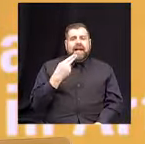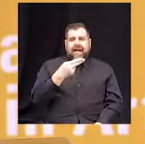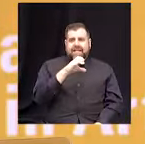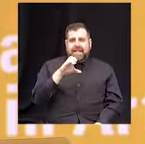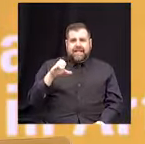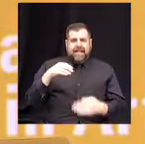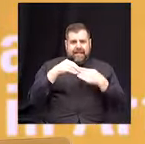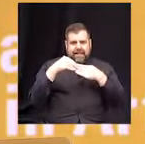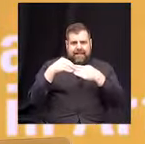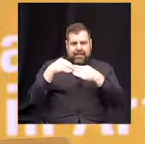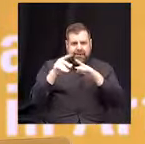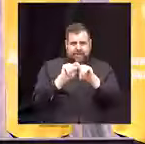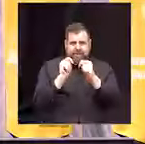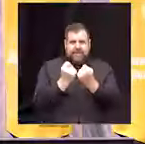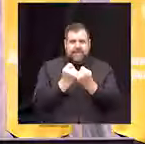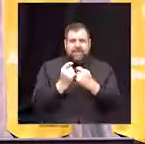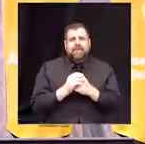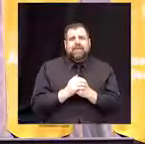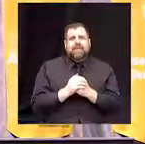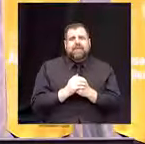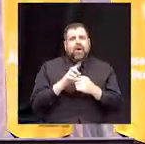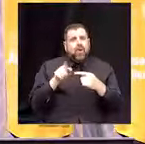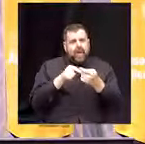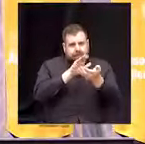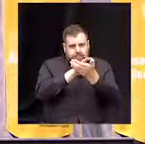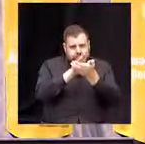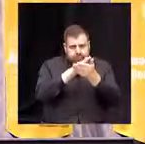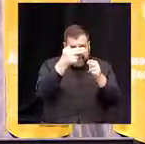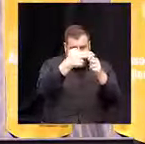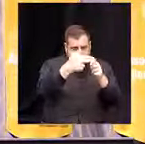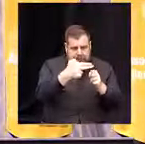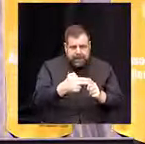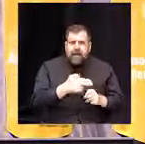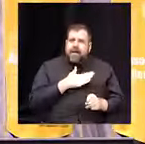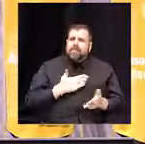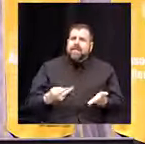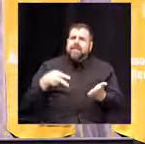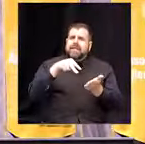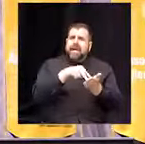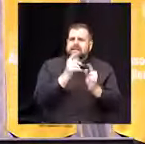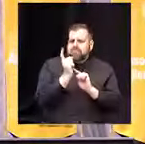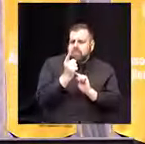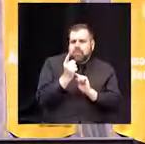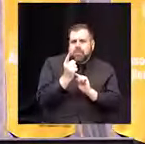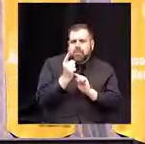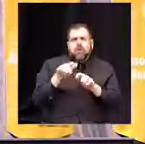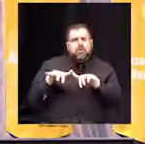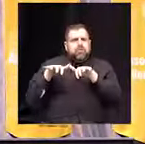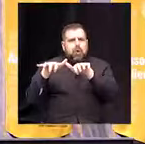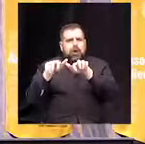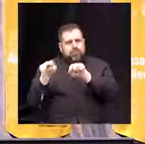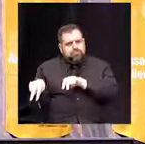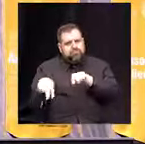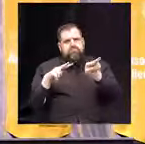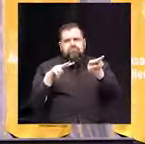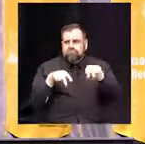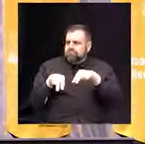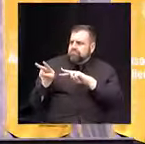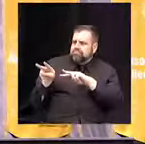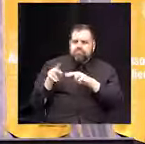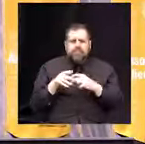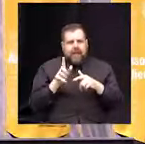teams. And as I recognize you individually, please stand for a moment so that the audience may see you, and